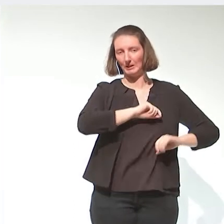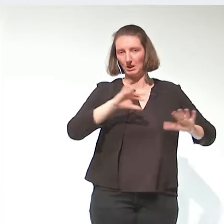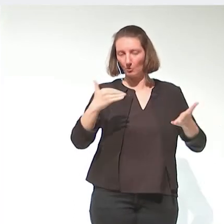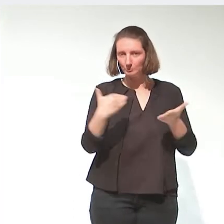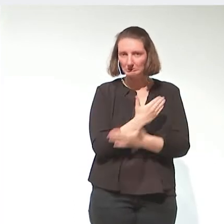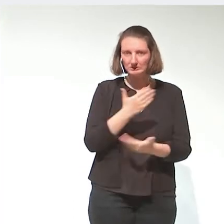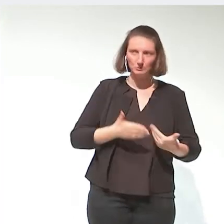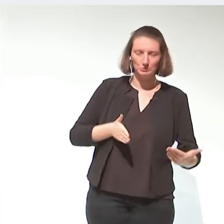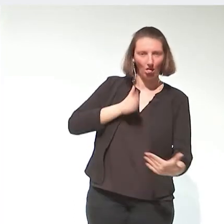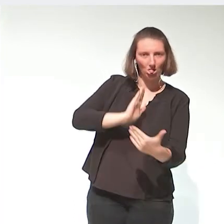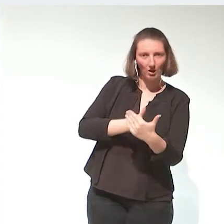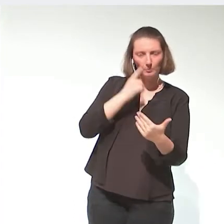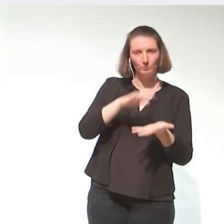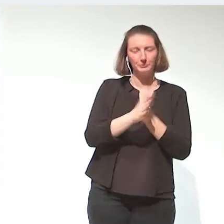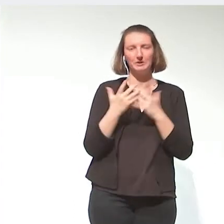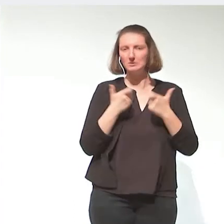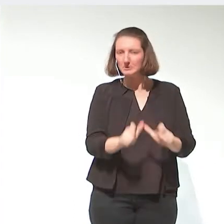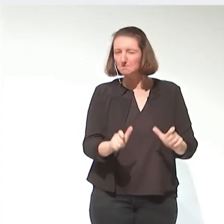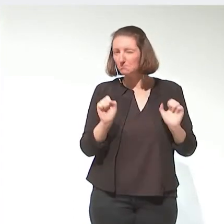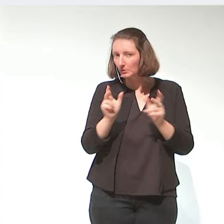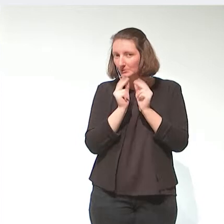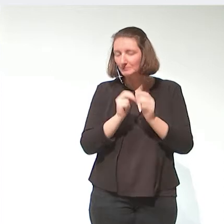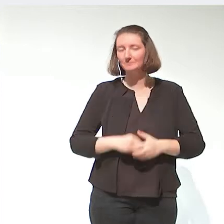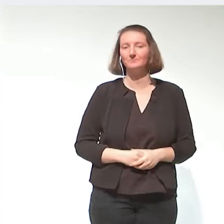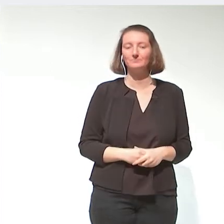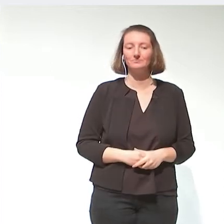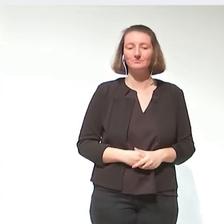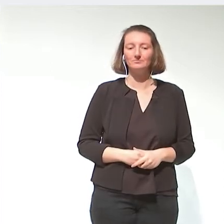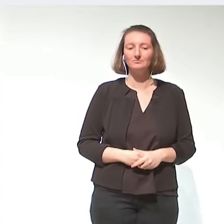do you meet to make accessibility fully operational?